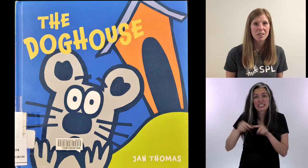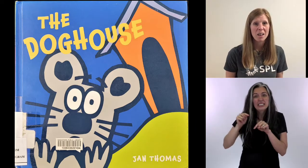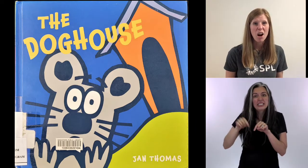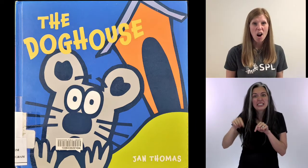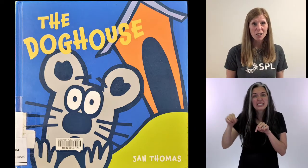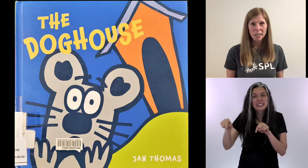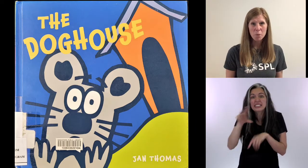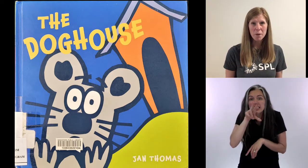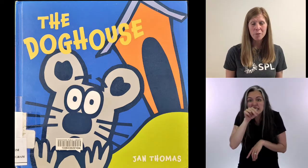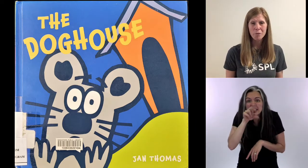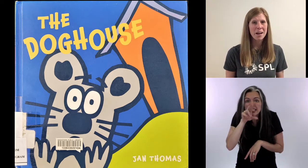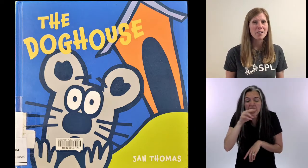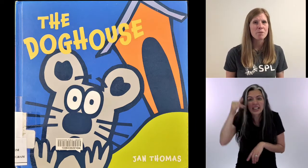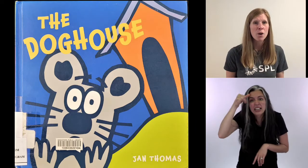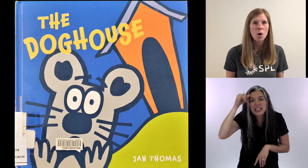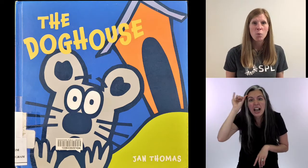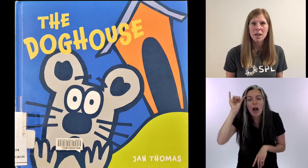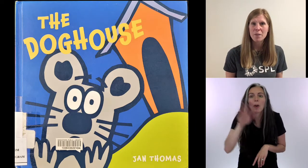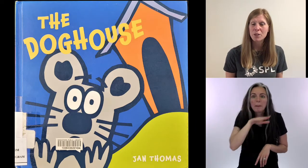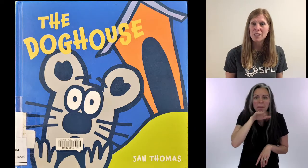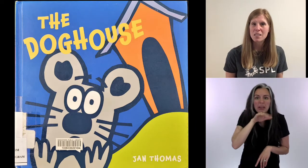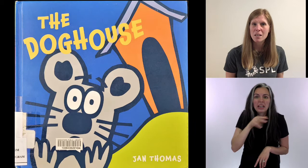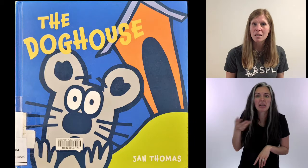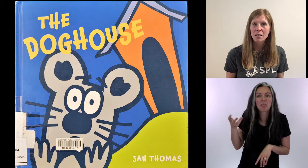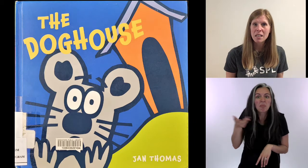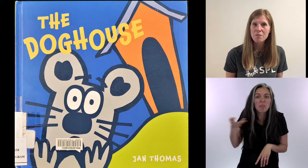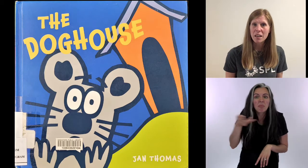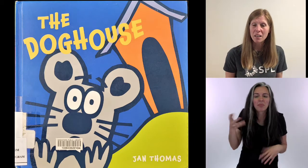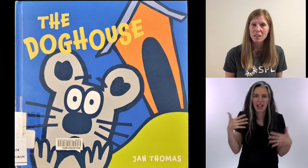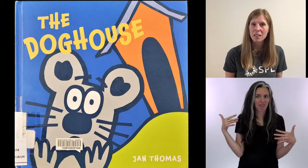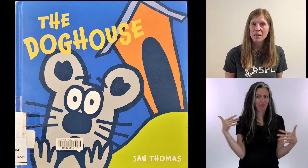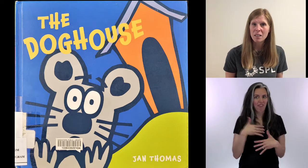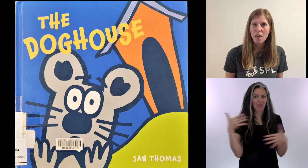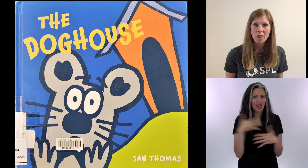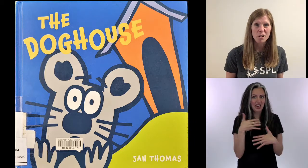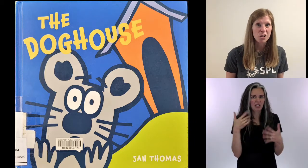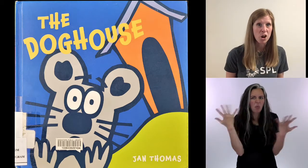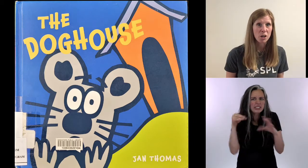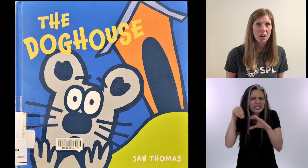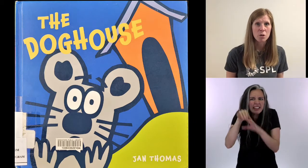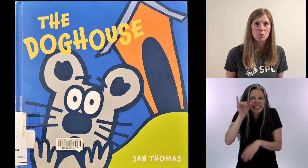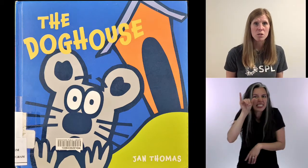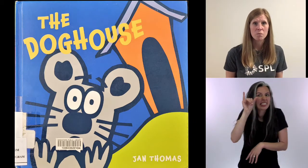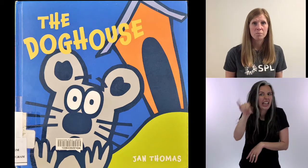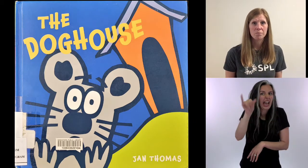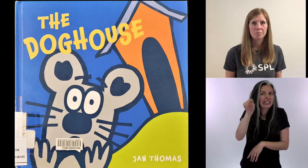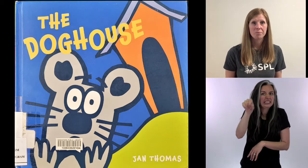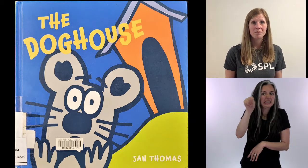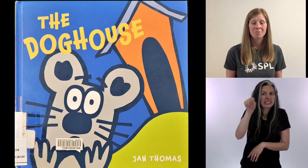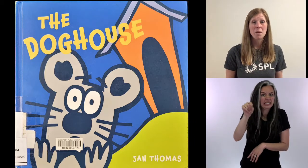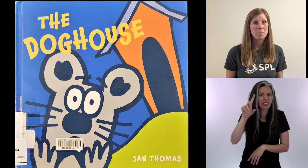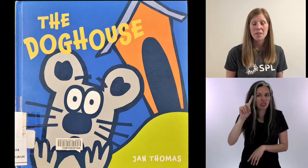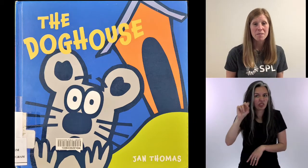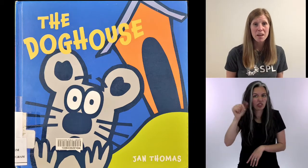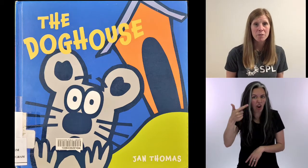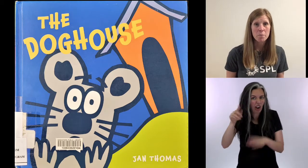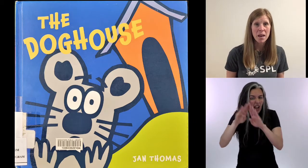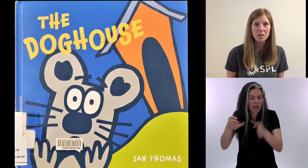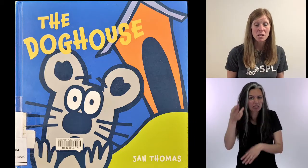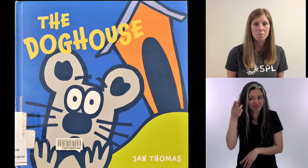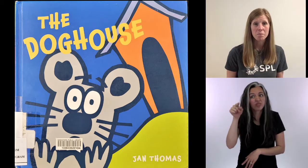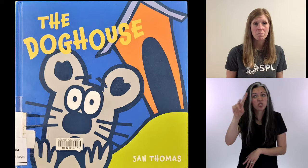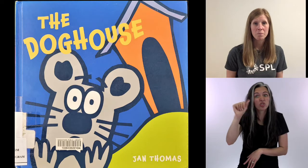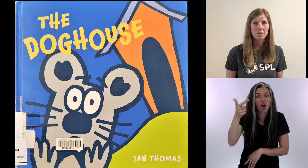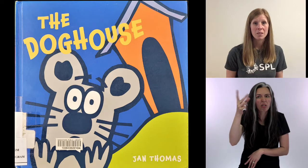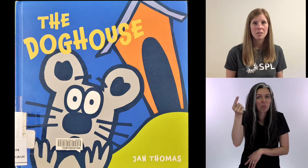Pig, are a little bit afraid of whatever is living in the doghouse. Maybe they've never